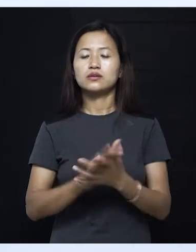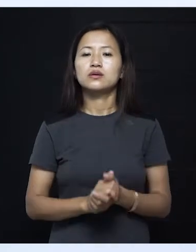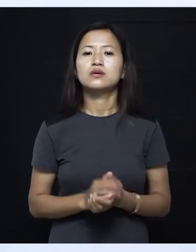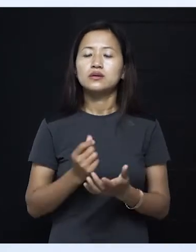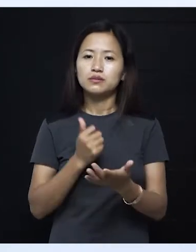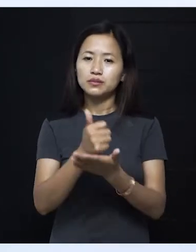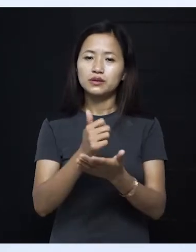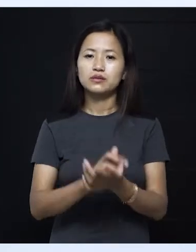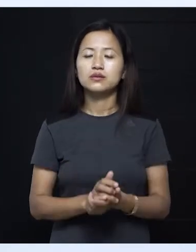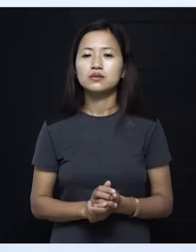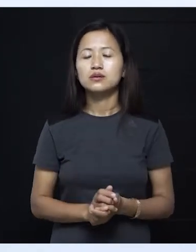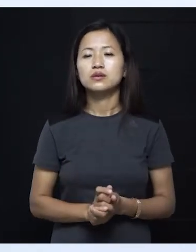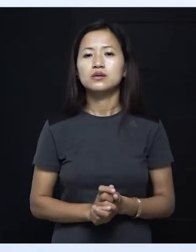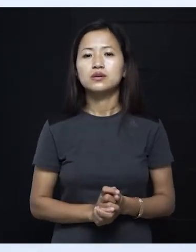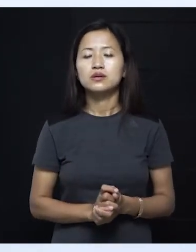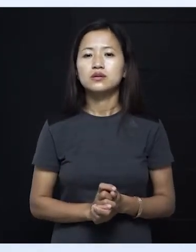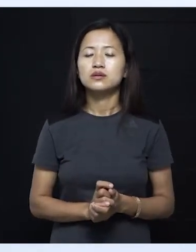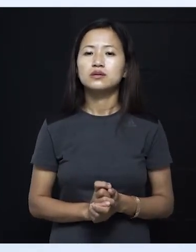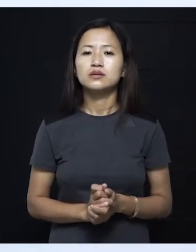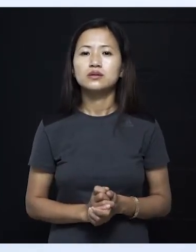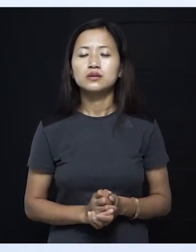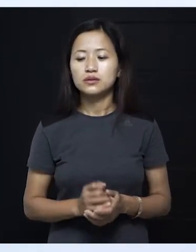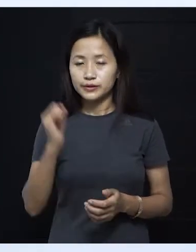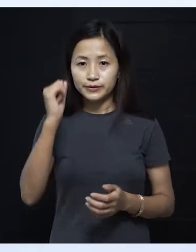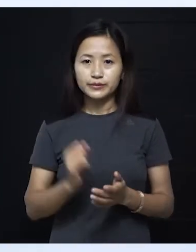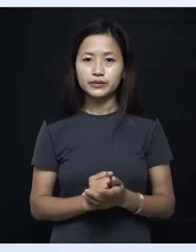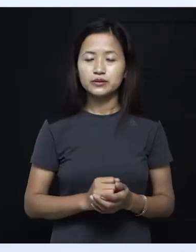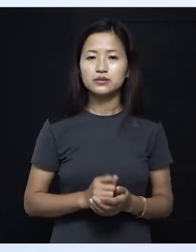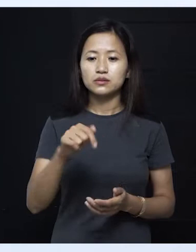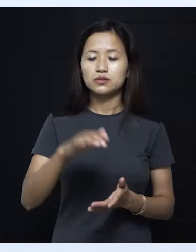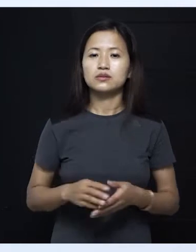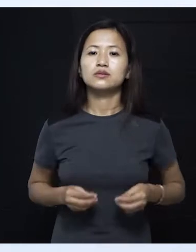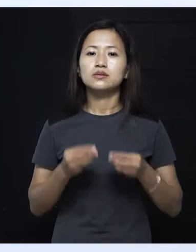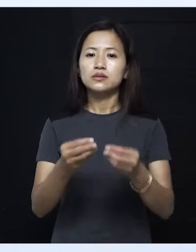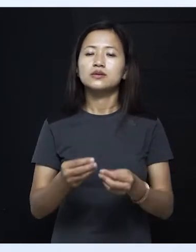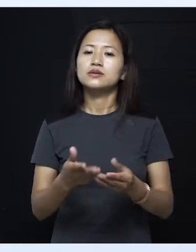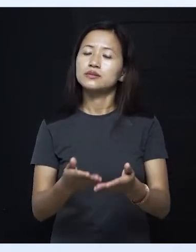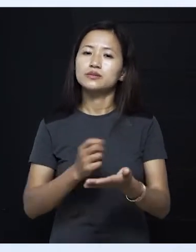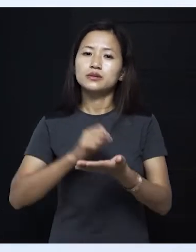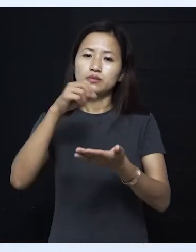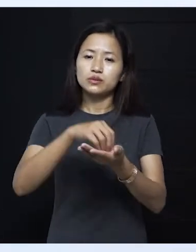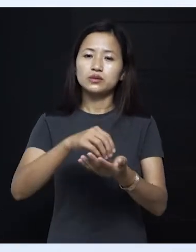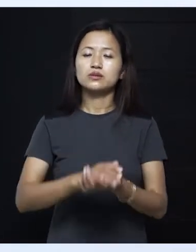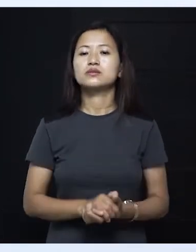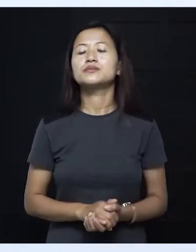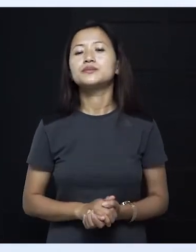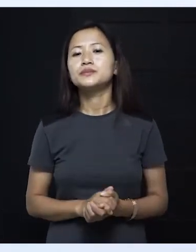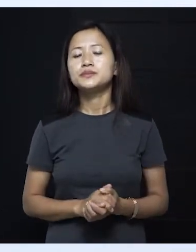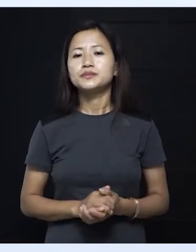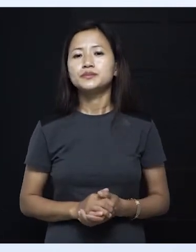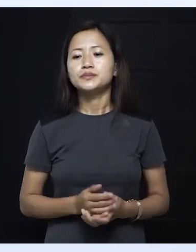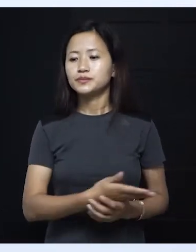banking, loan from the banks. So this was also given or implemented. Then